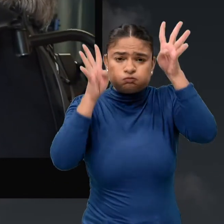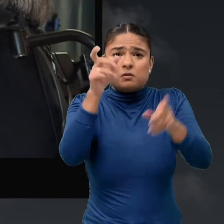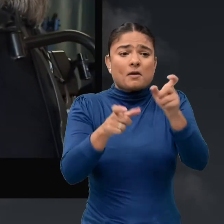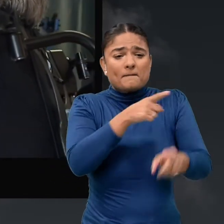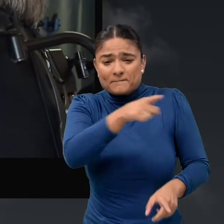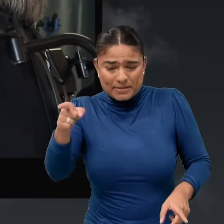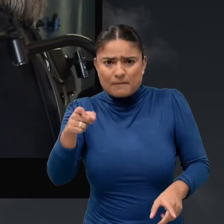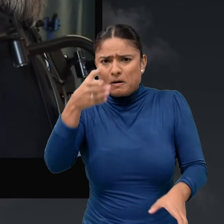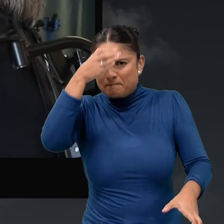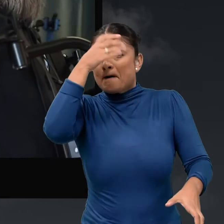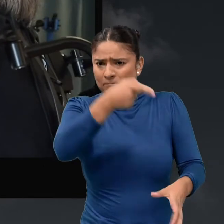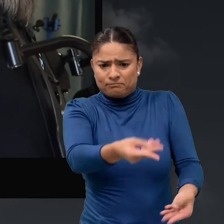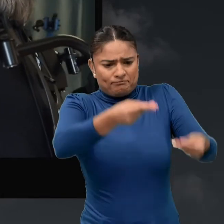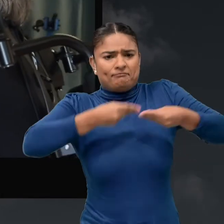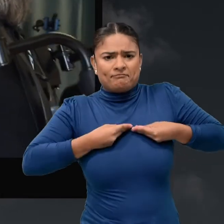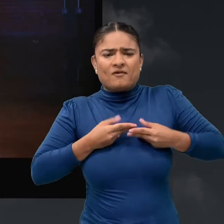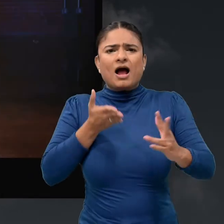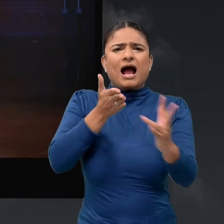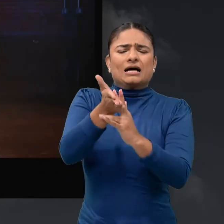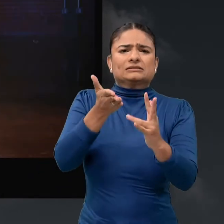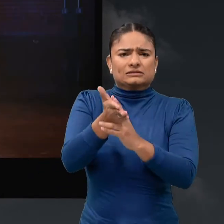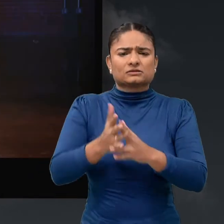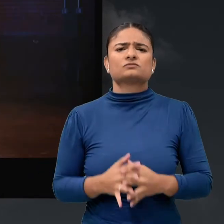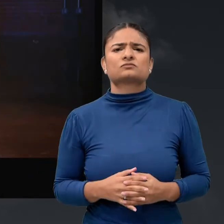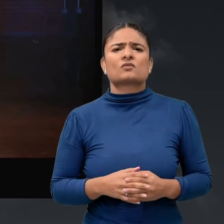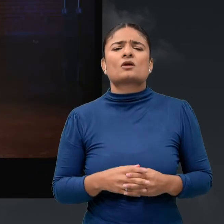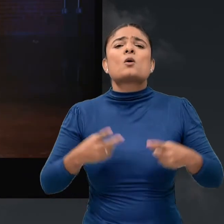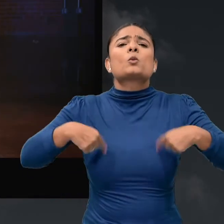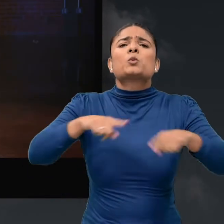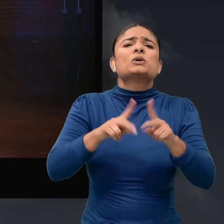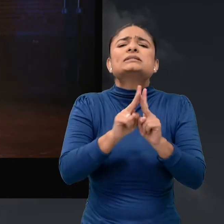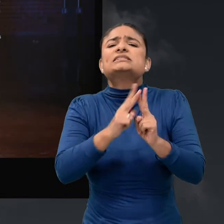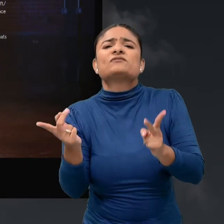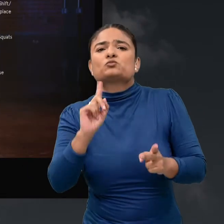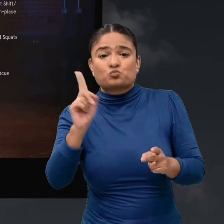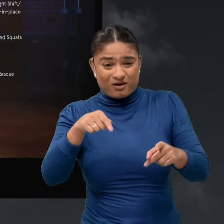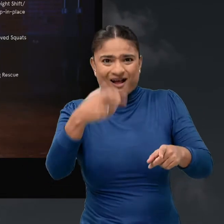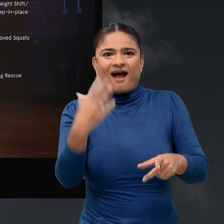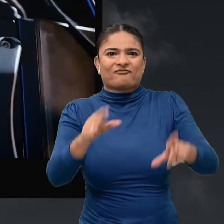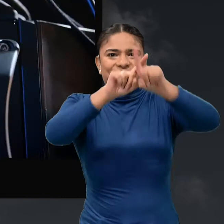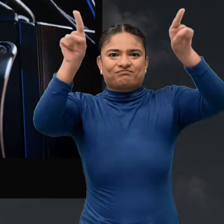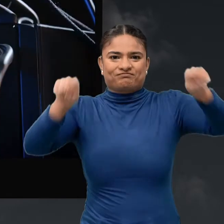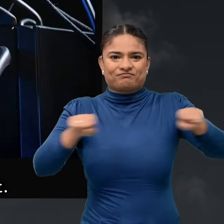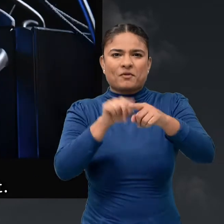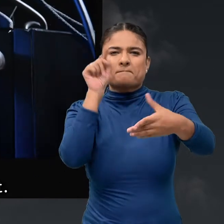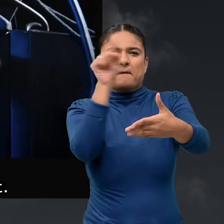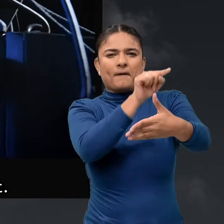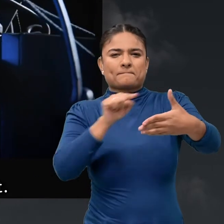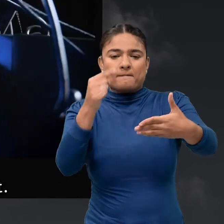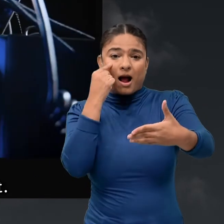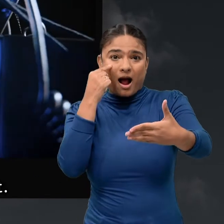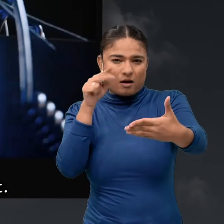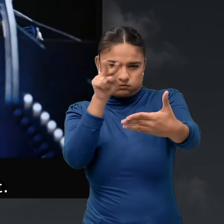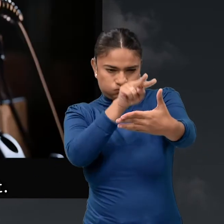patients. The most significant difference is the new touchscreen and viewer controller with the